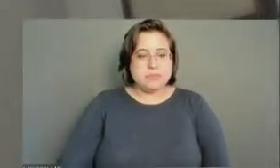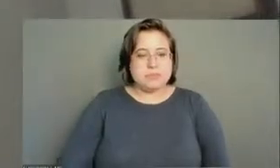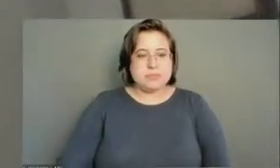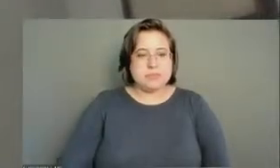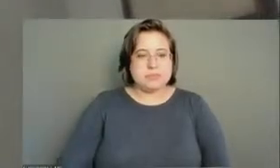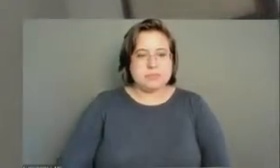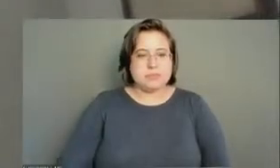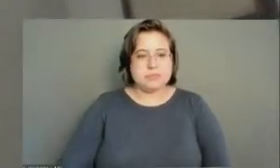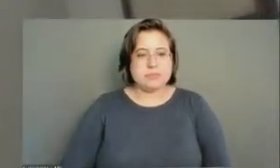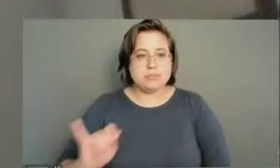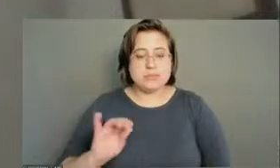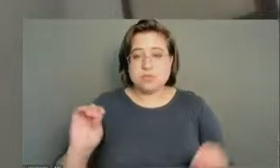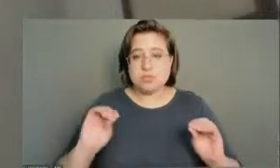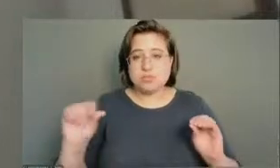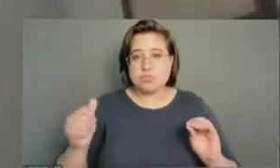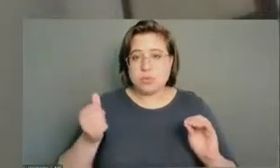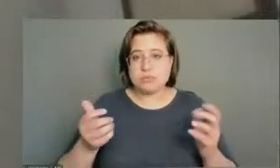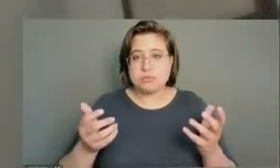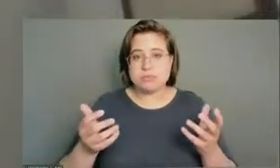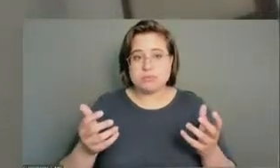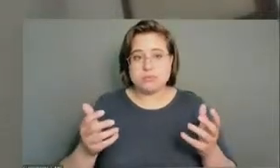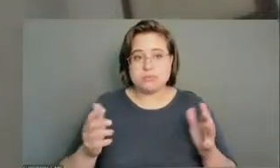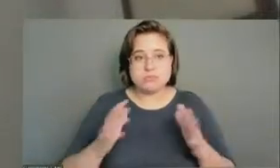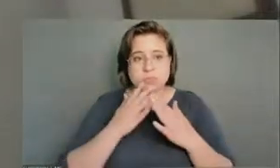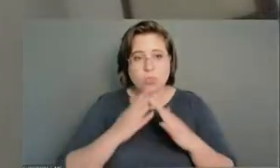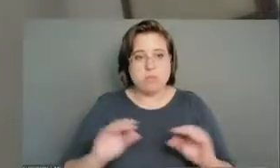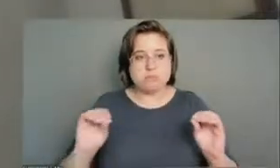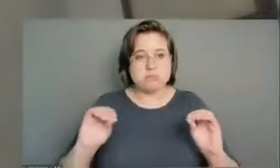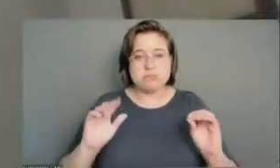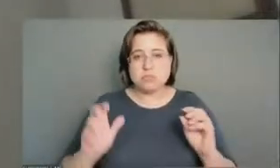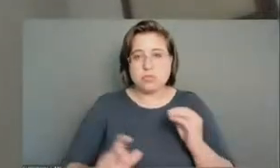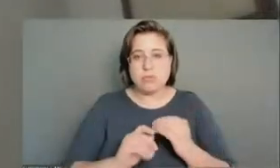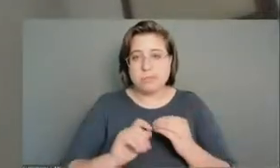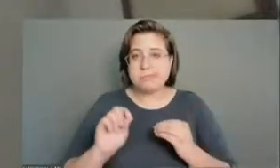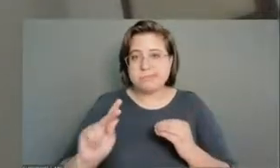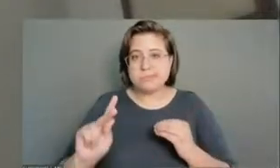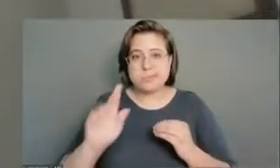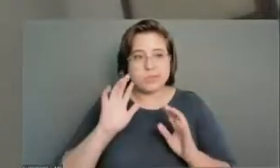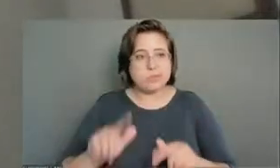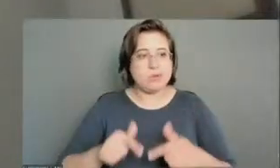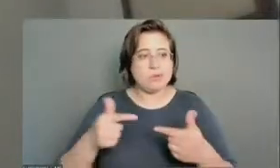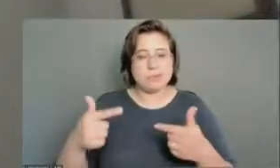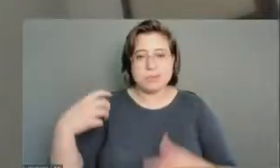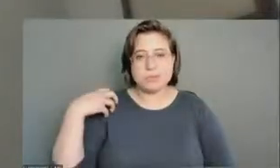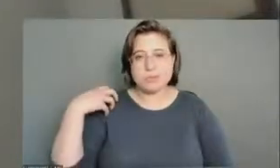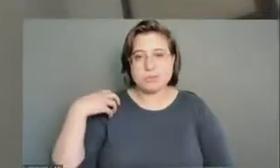If no one else wants to add, I'm going to turn it back to you, Madam Chair.